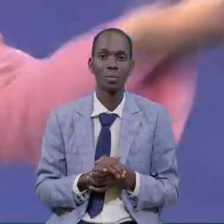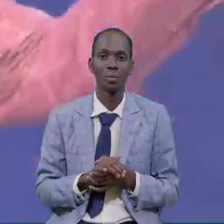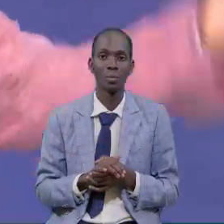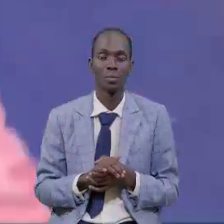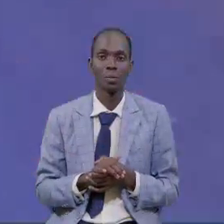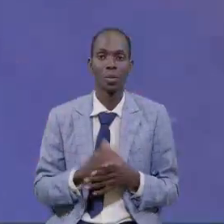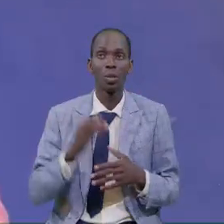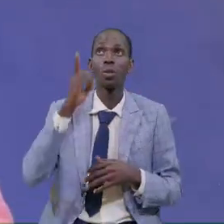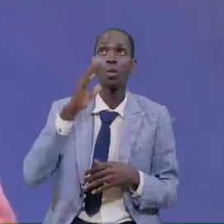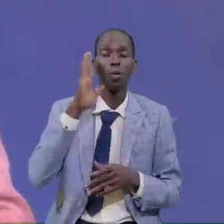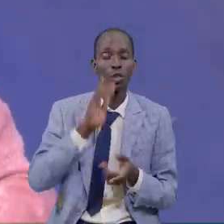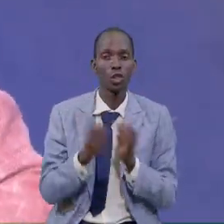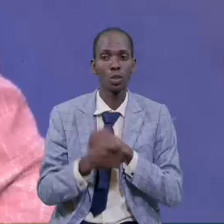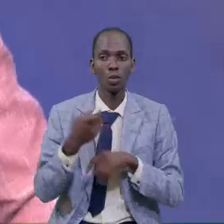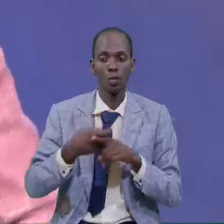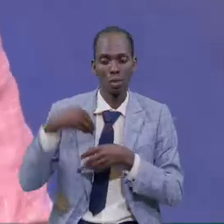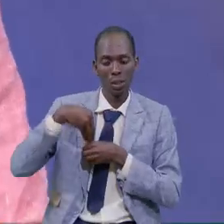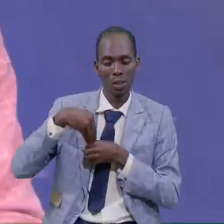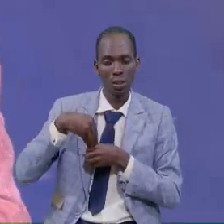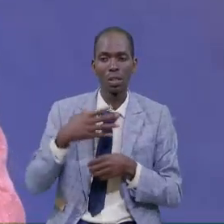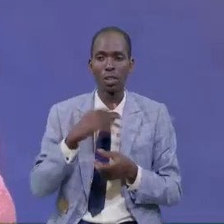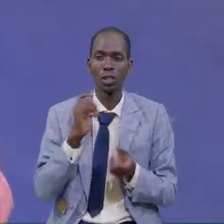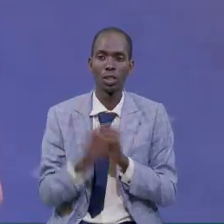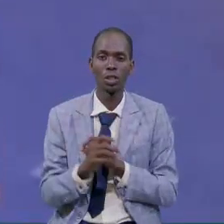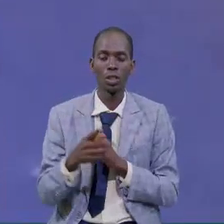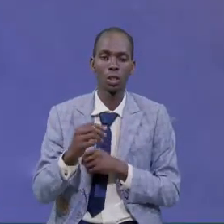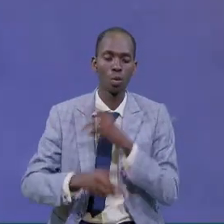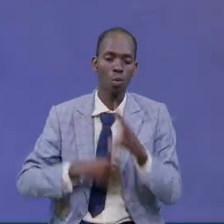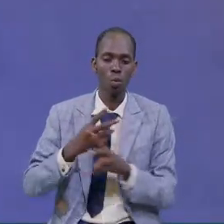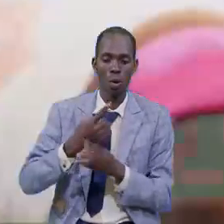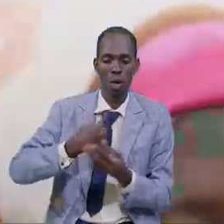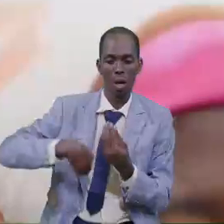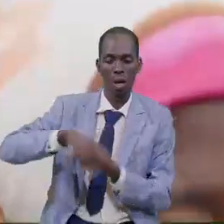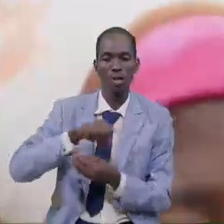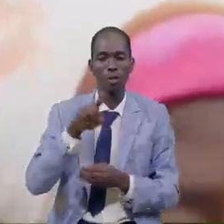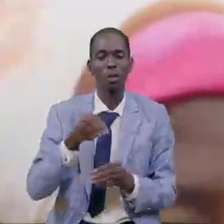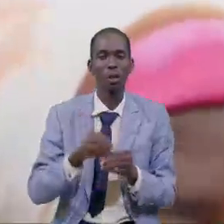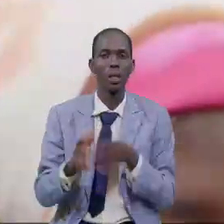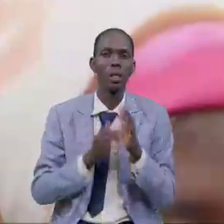and change your world around you in Jesus' name.